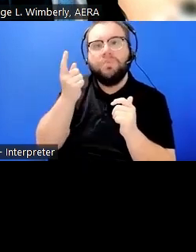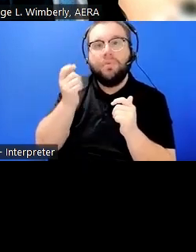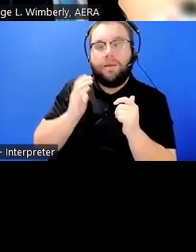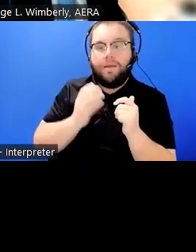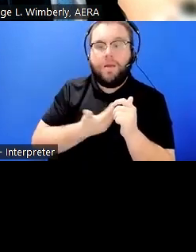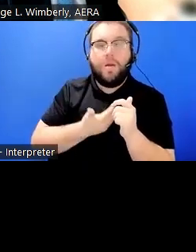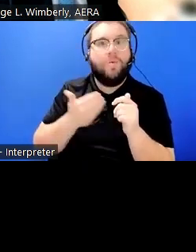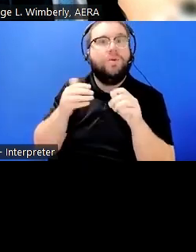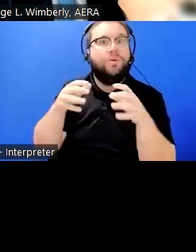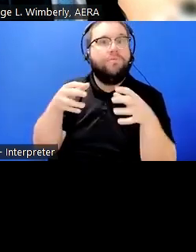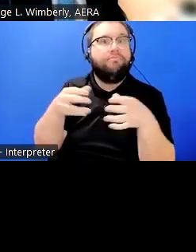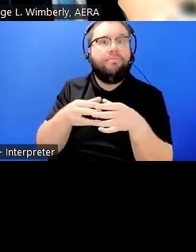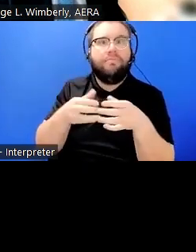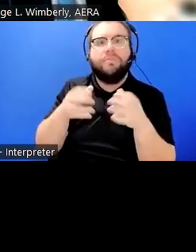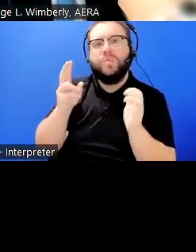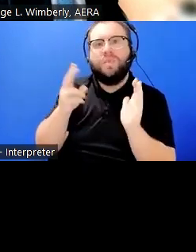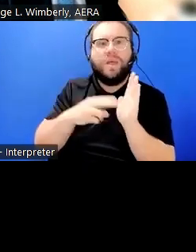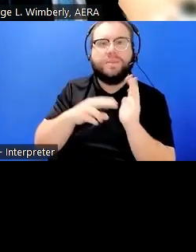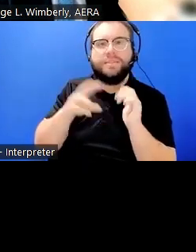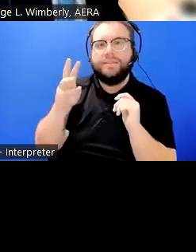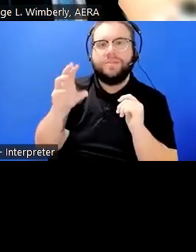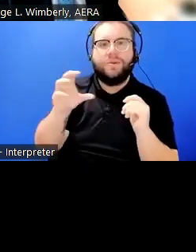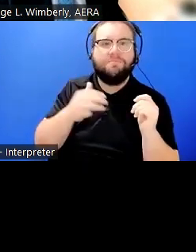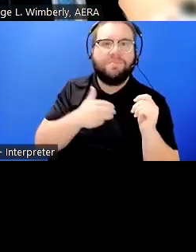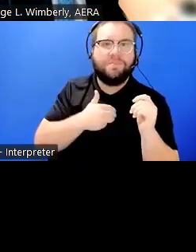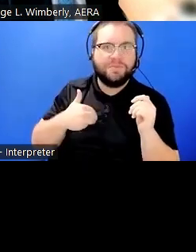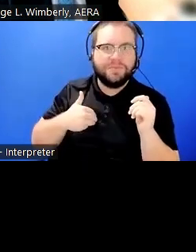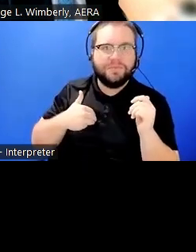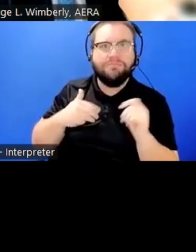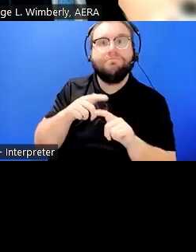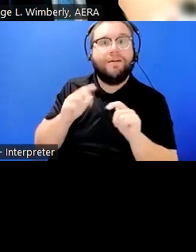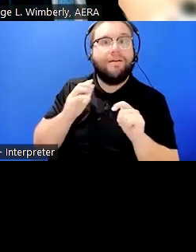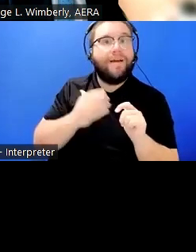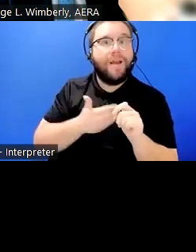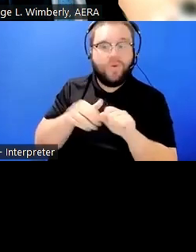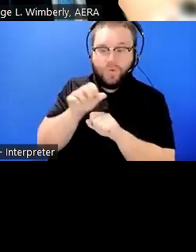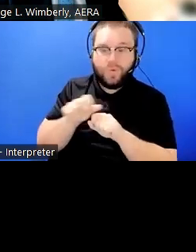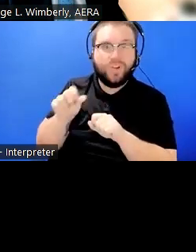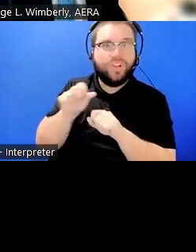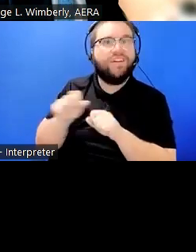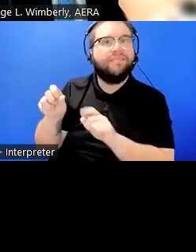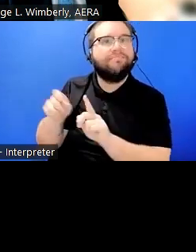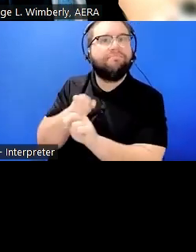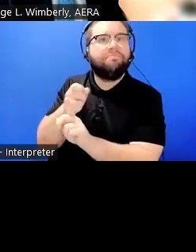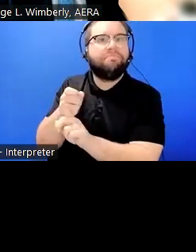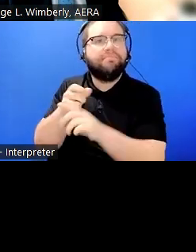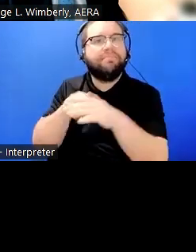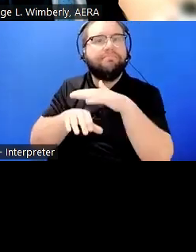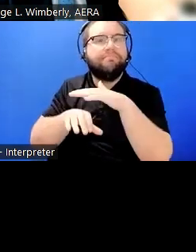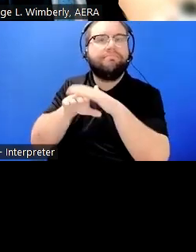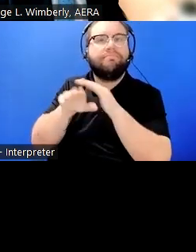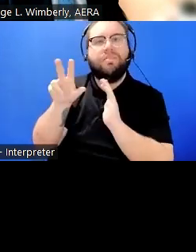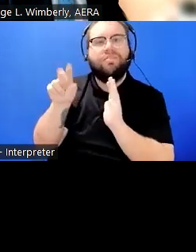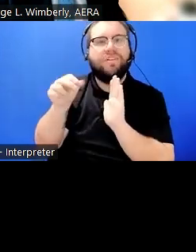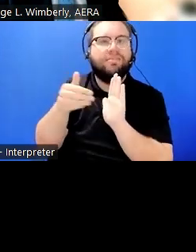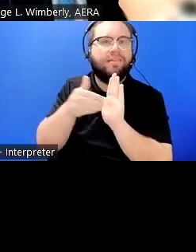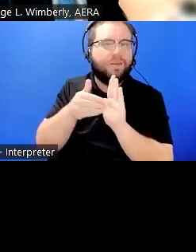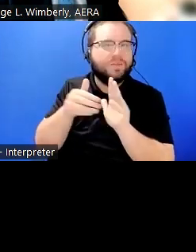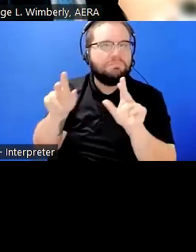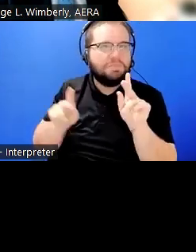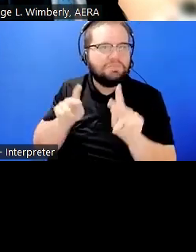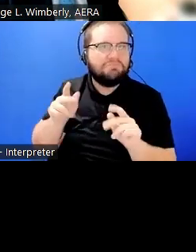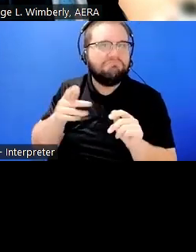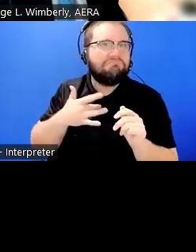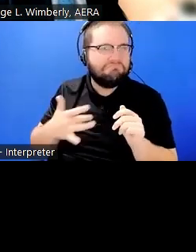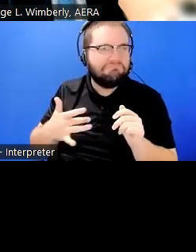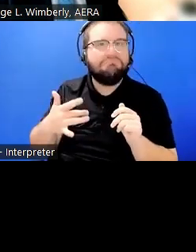but we probably touch another 130,000 or so people as a research membership organization. Although